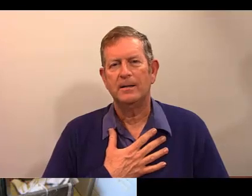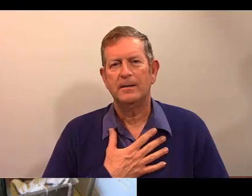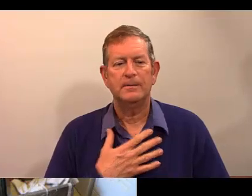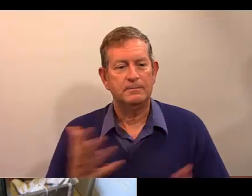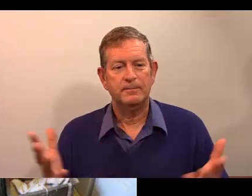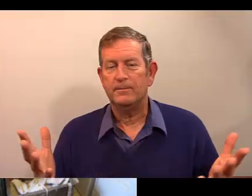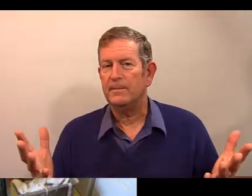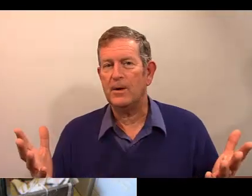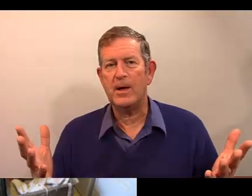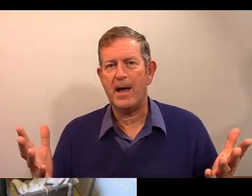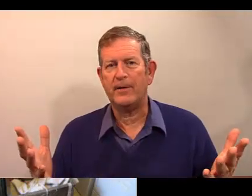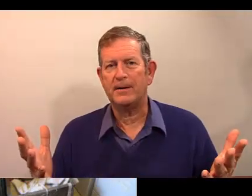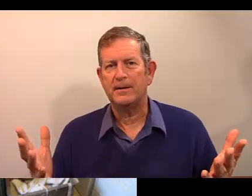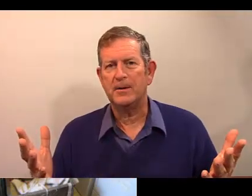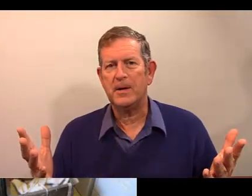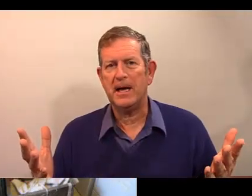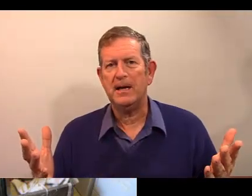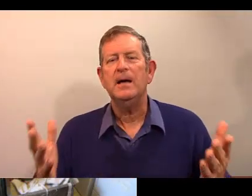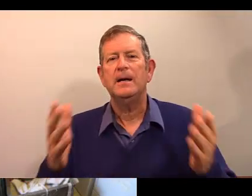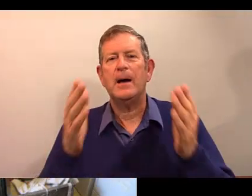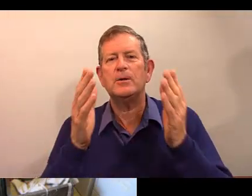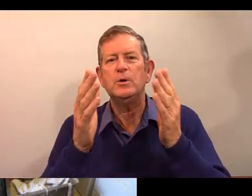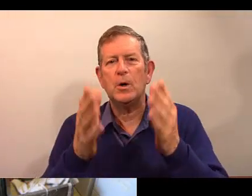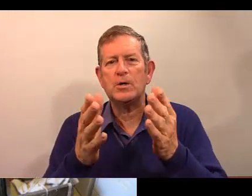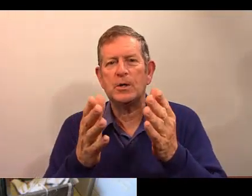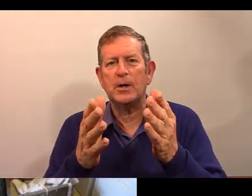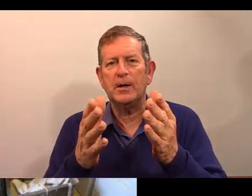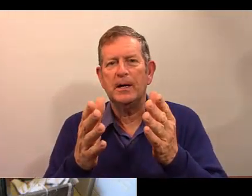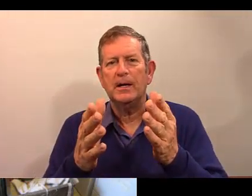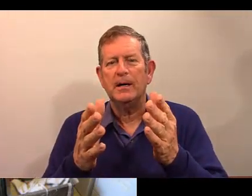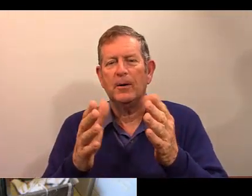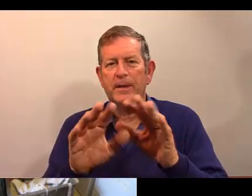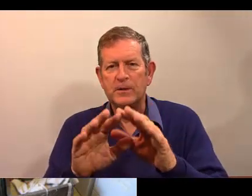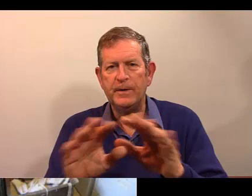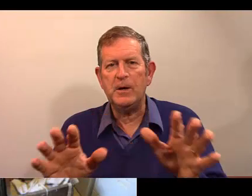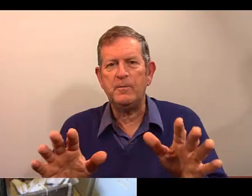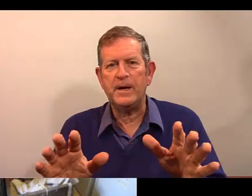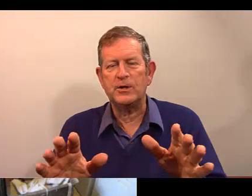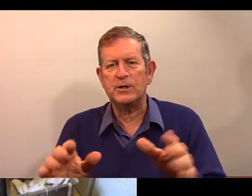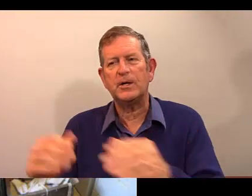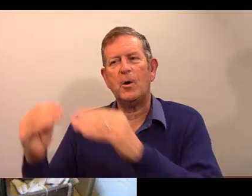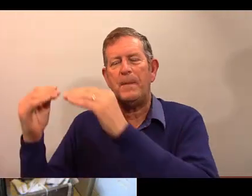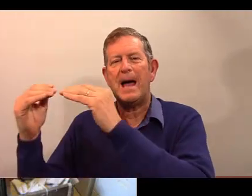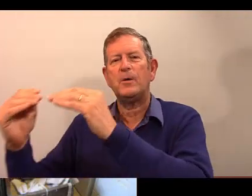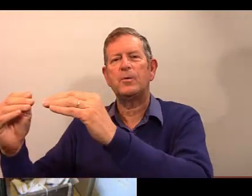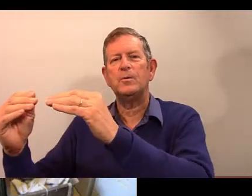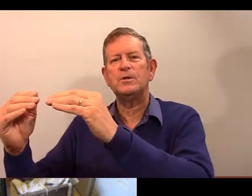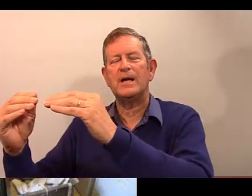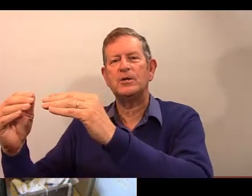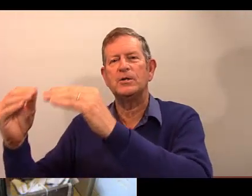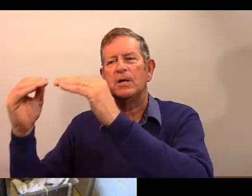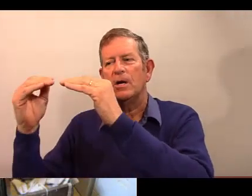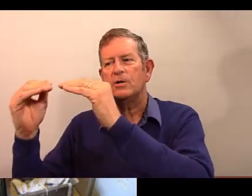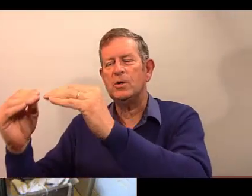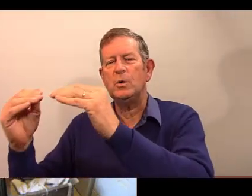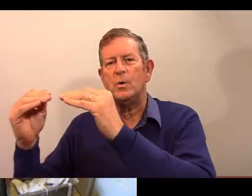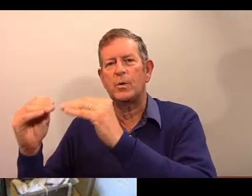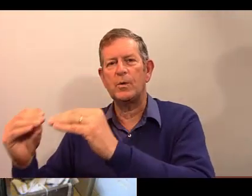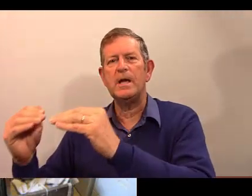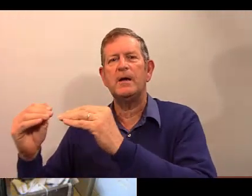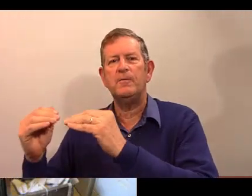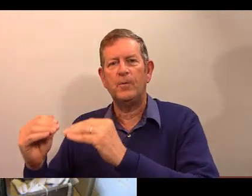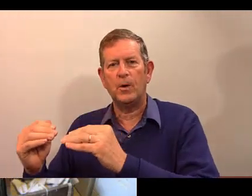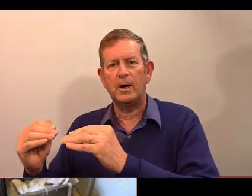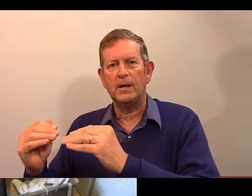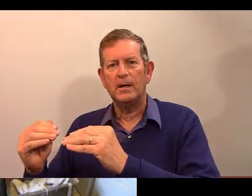car. There you have it, okay? Now it's your turn, when this video finishes, to go back through sections